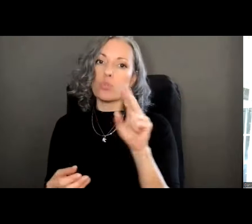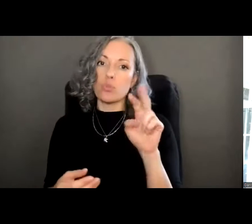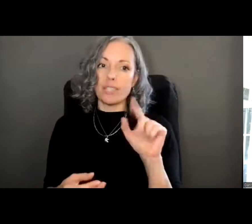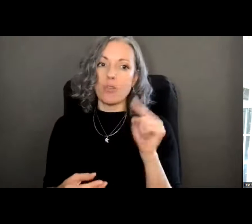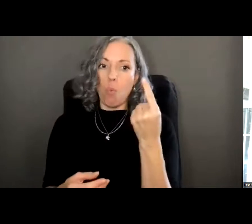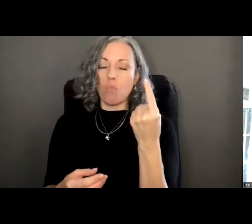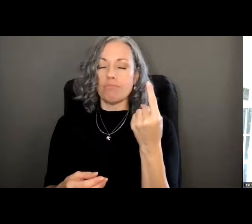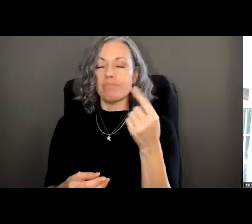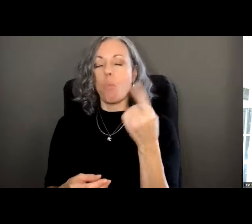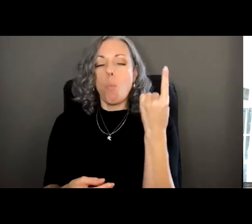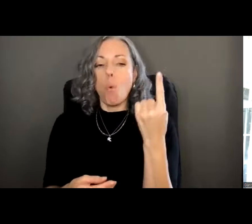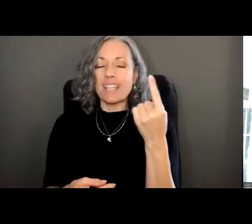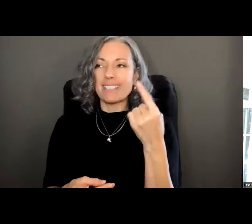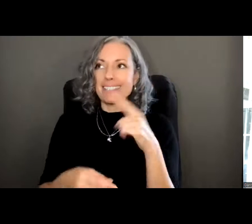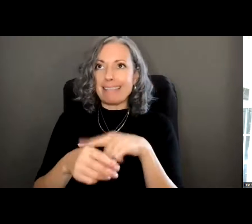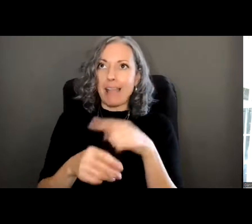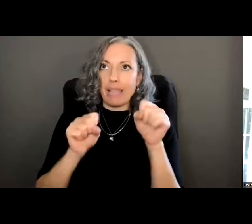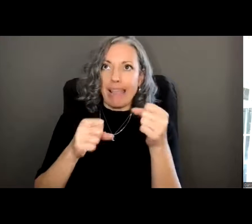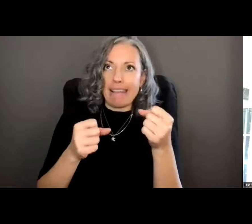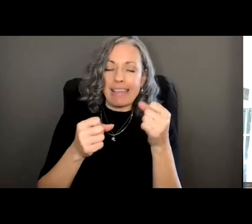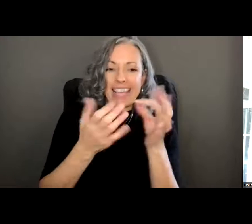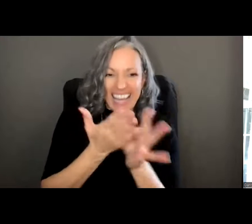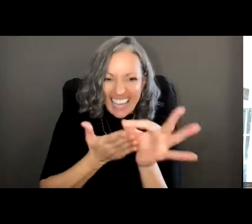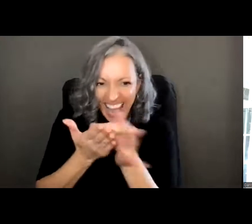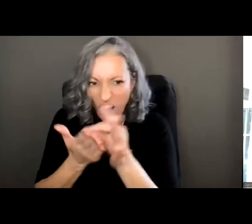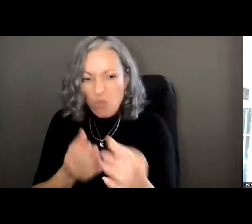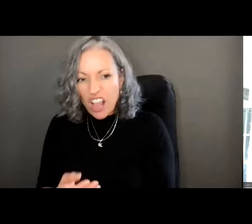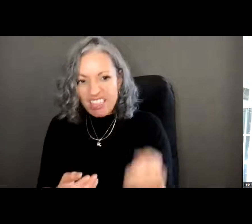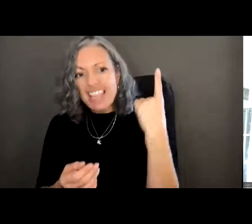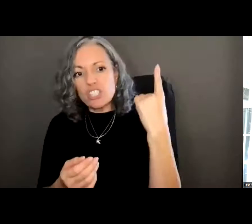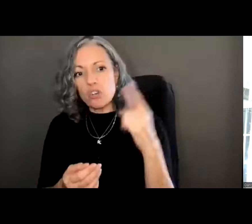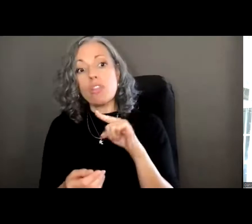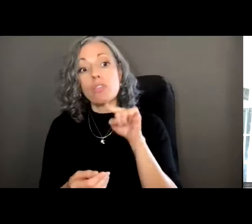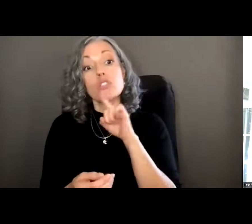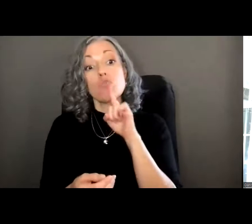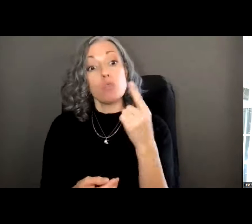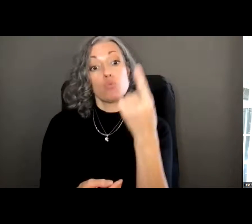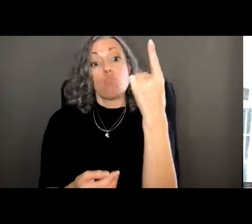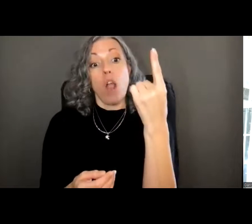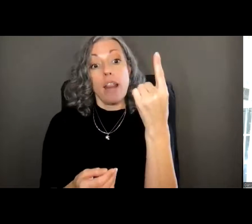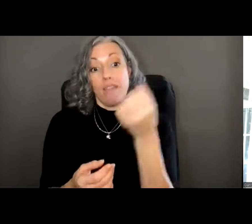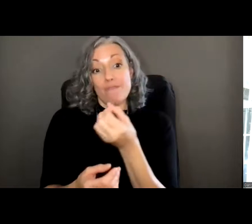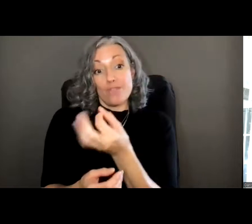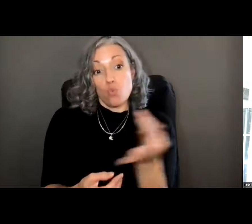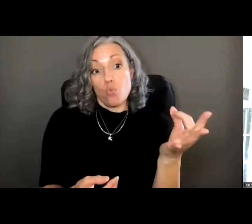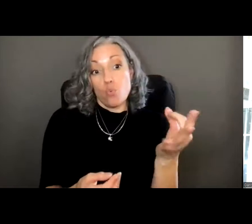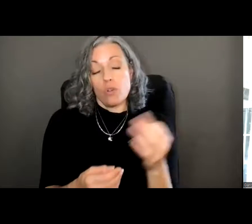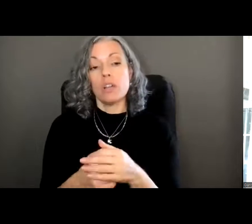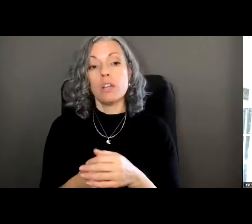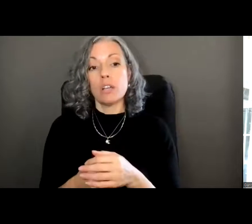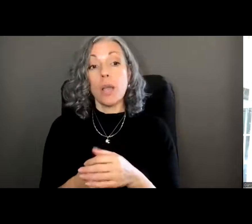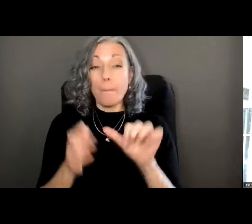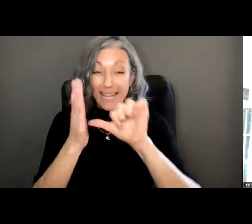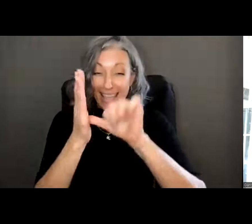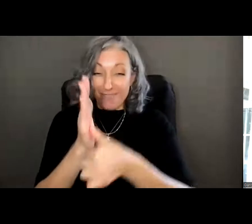hand all of the new initiatives that were funded last year. And this was really just one of very few, but really